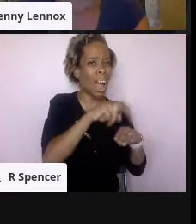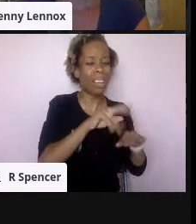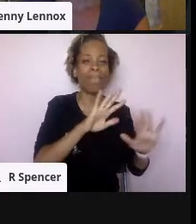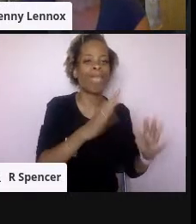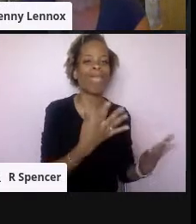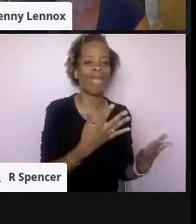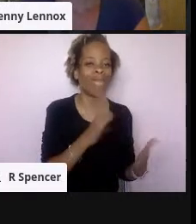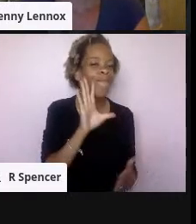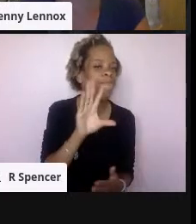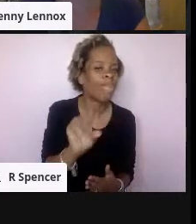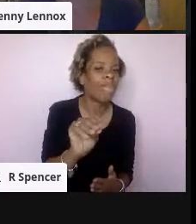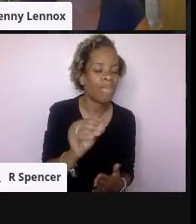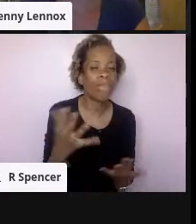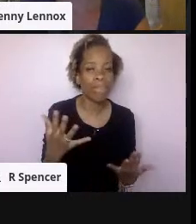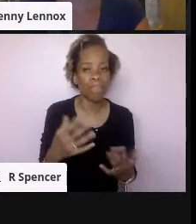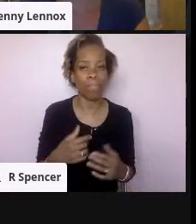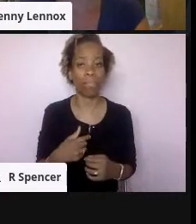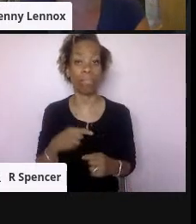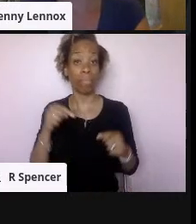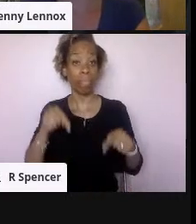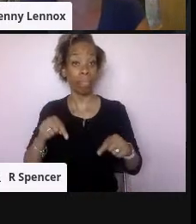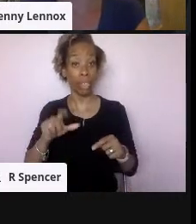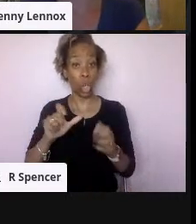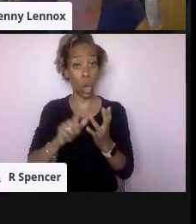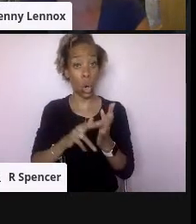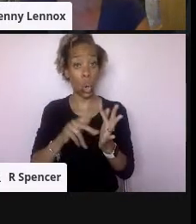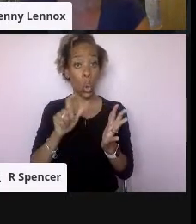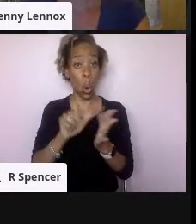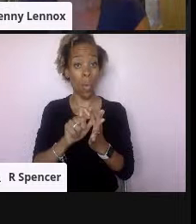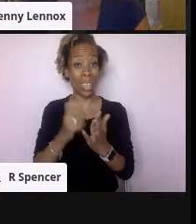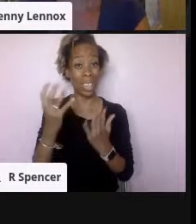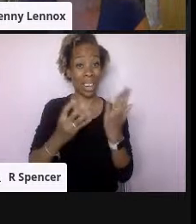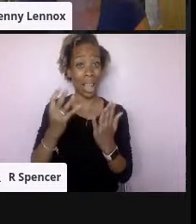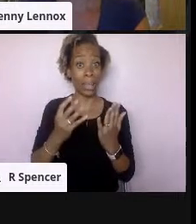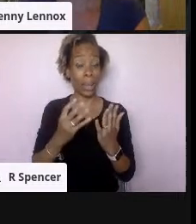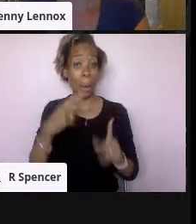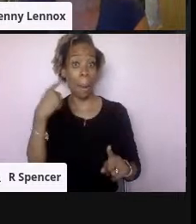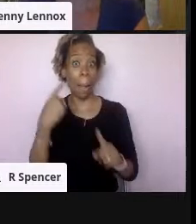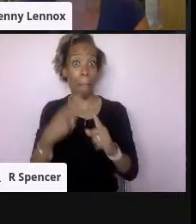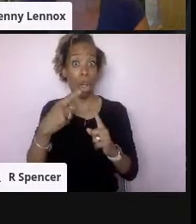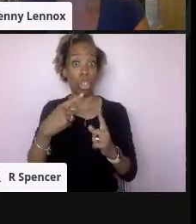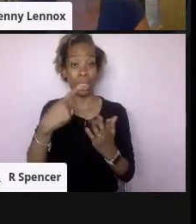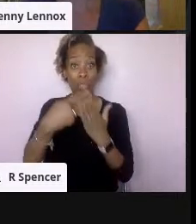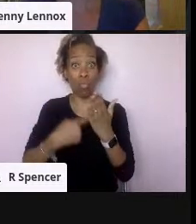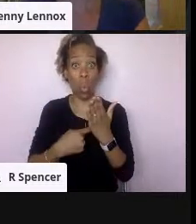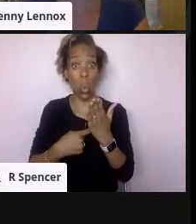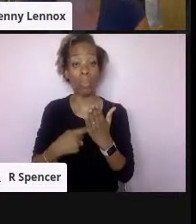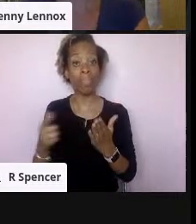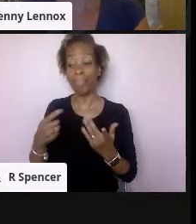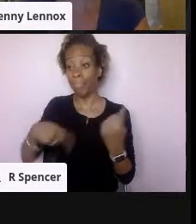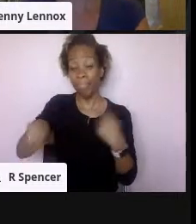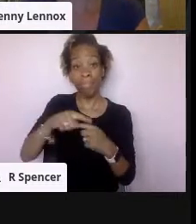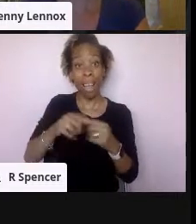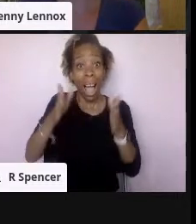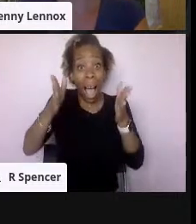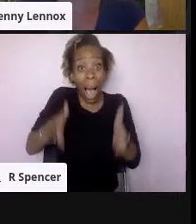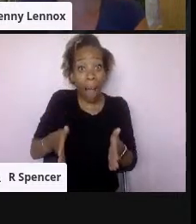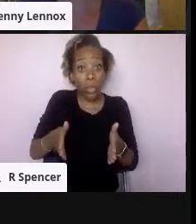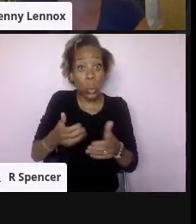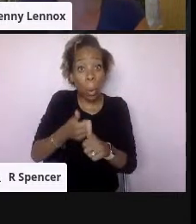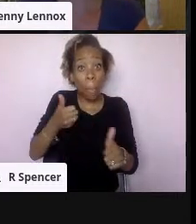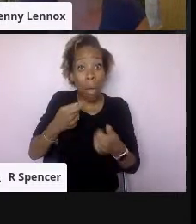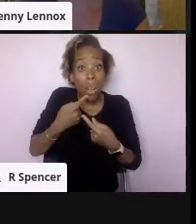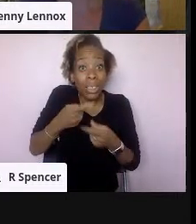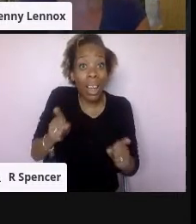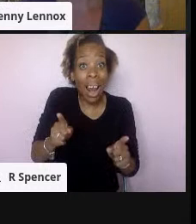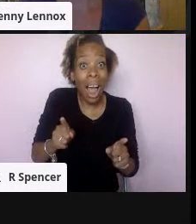And actually, as part of the kind of COVID-19 emergency measures, employers weren't required to declare their gender pay gaps this year, but actually you'd be surprised to see